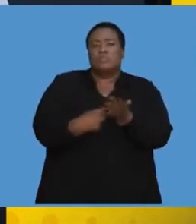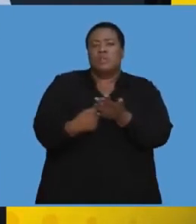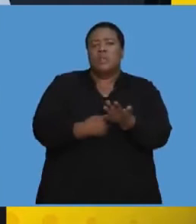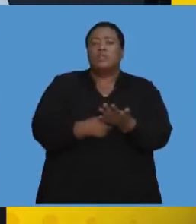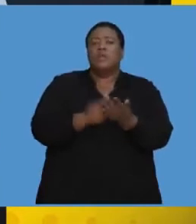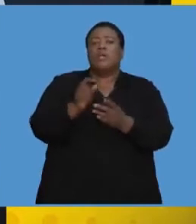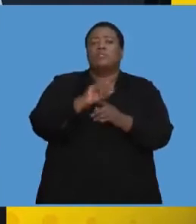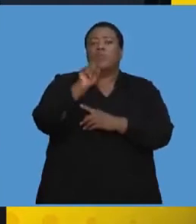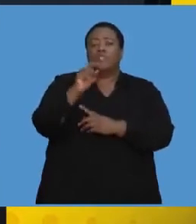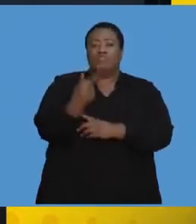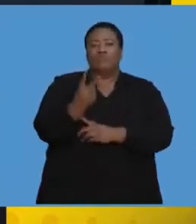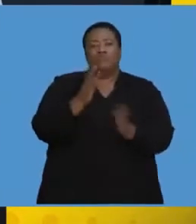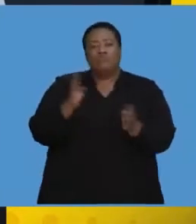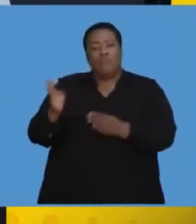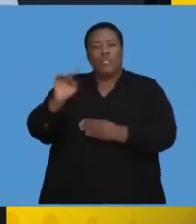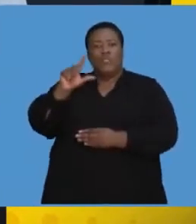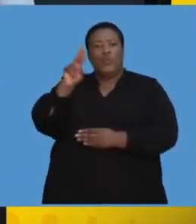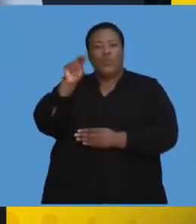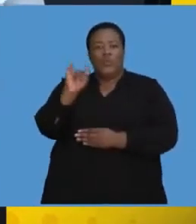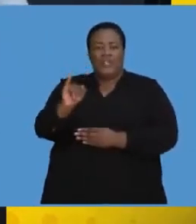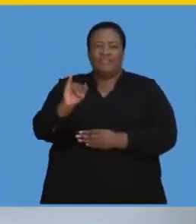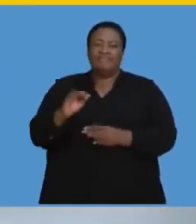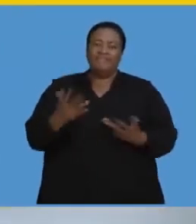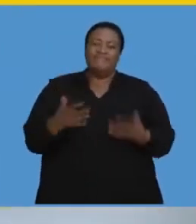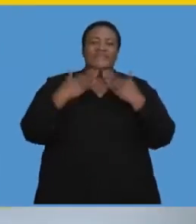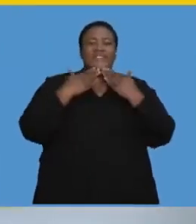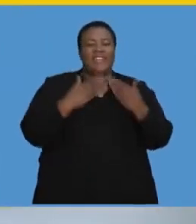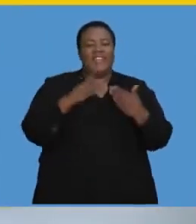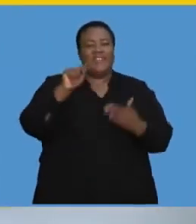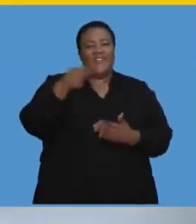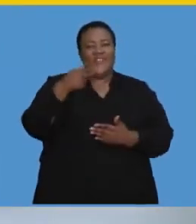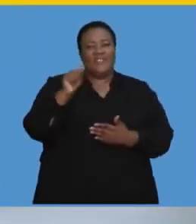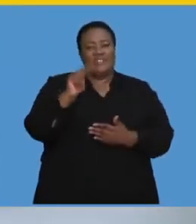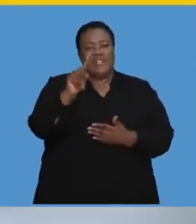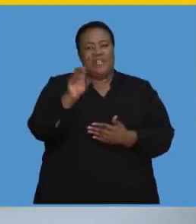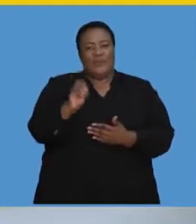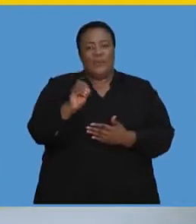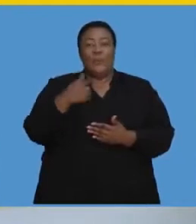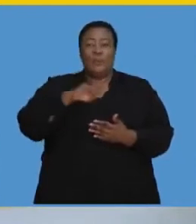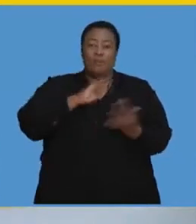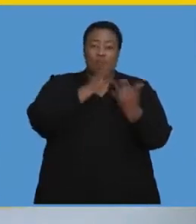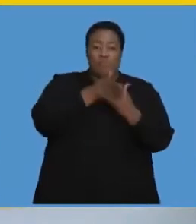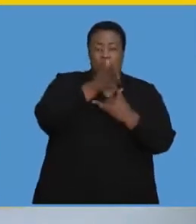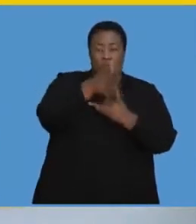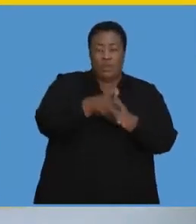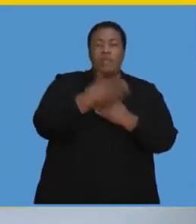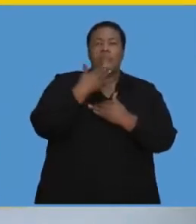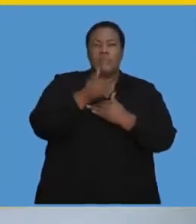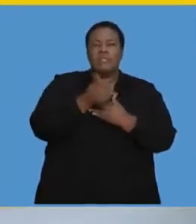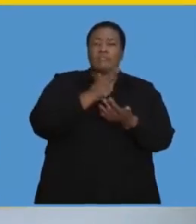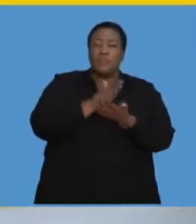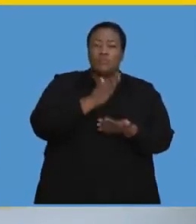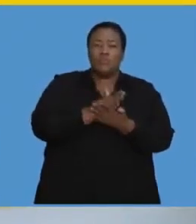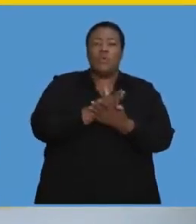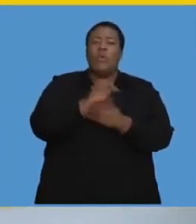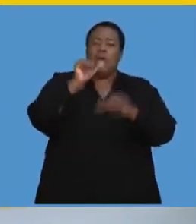tackle question 2. I'm handing over to Luni. Thank you, Tando. Guys, we are going to take a quick break. Don't forget to do the assessment